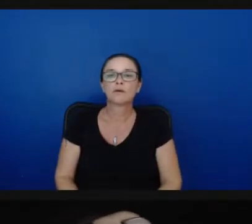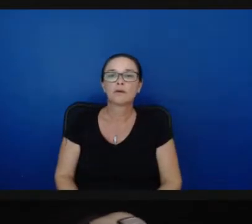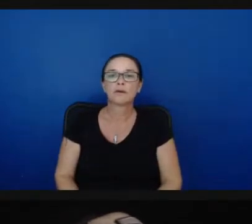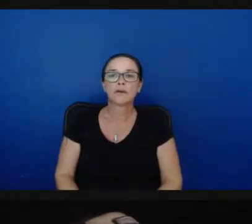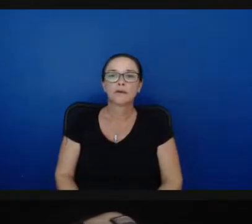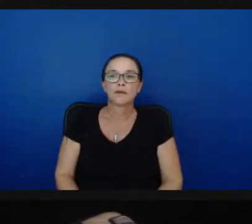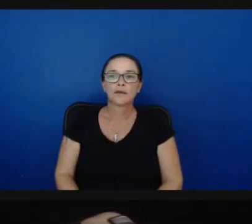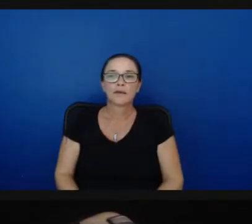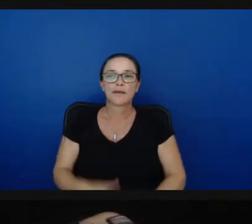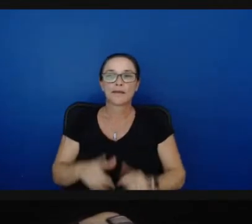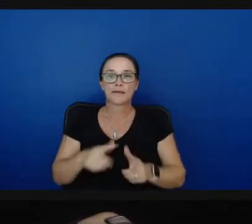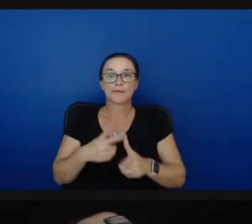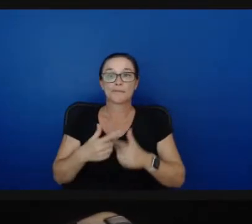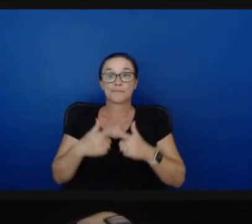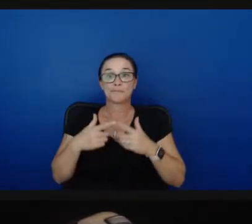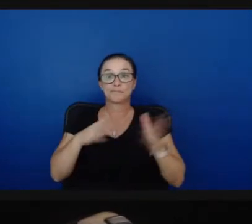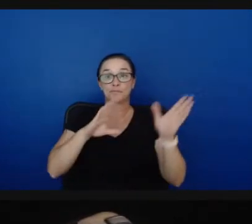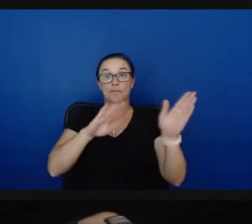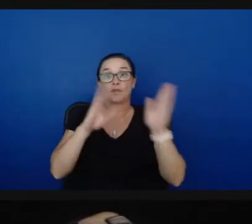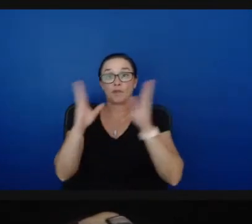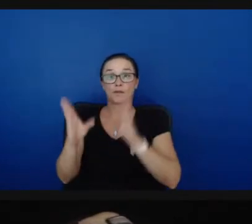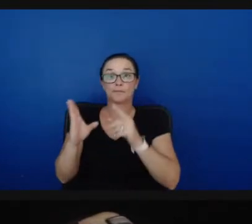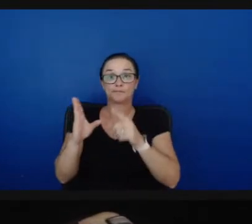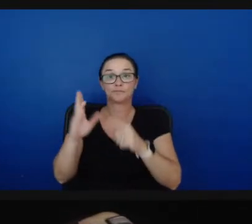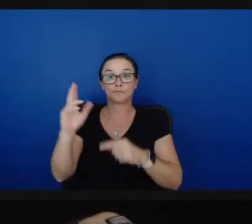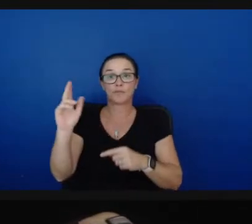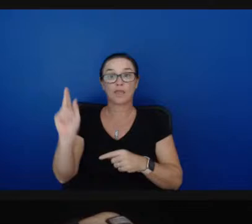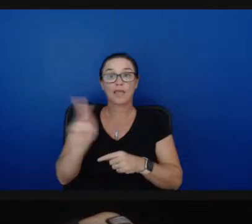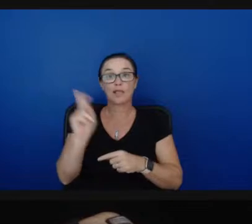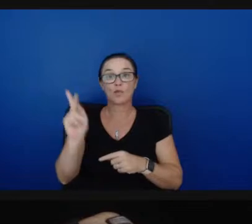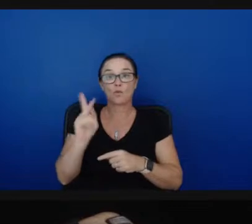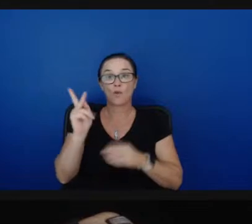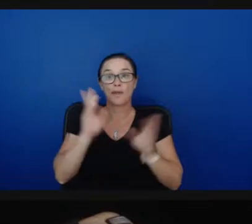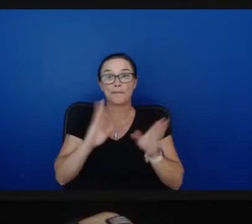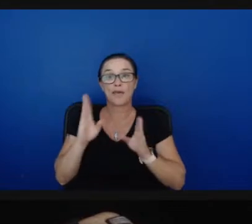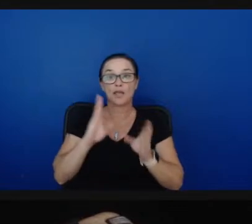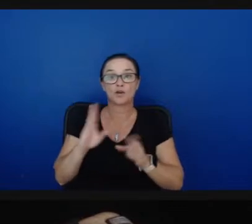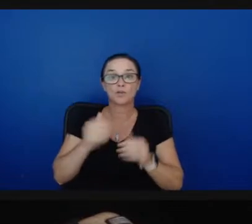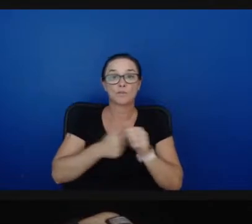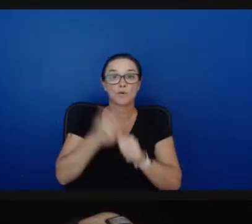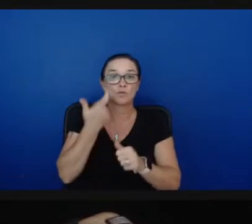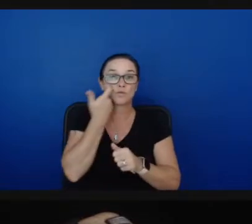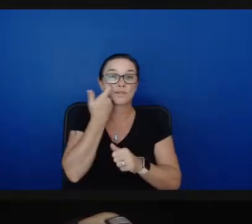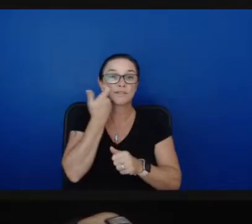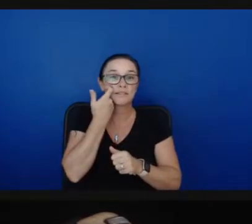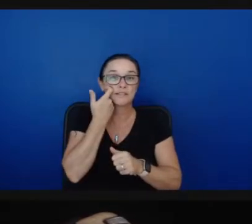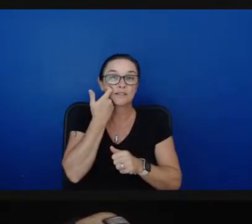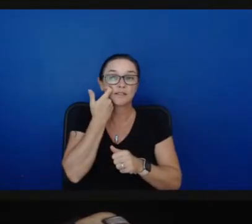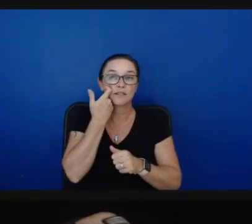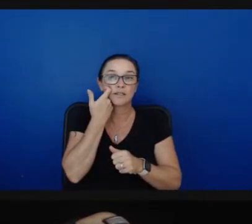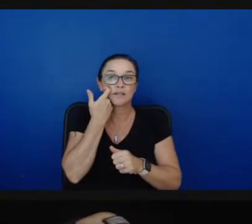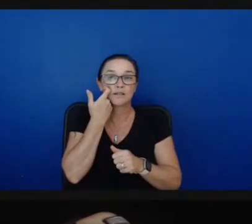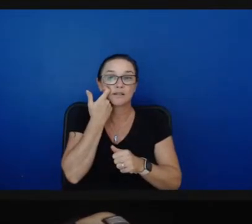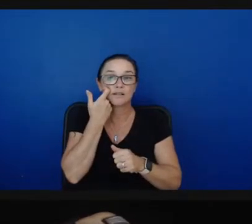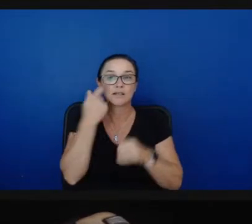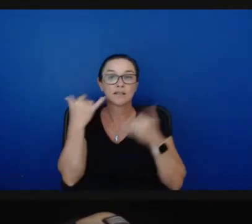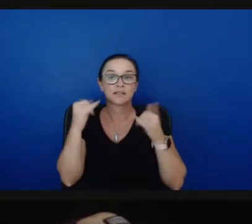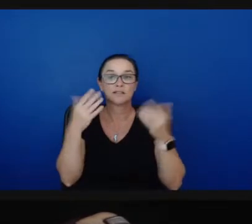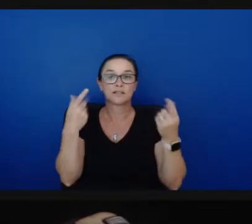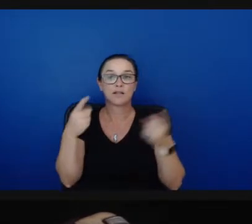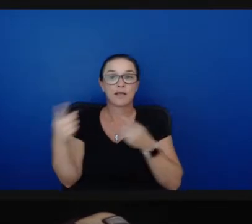And here we are looking at the Kilauea pattern once again. The most recent earthquakes are occurring still down here,